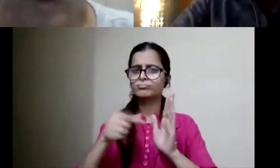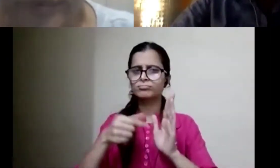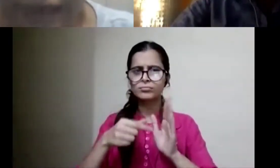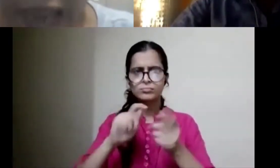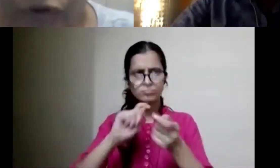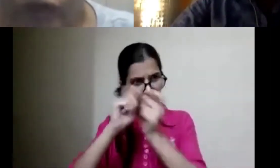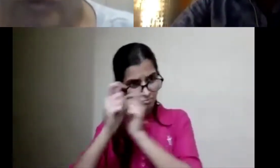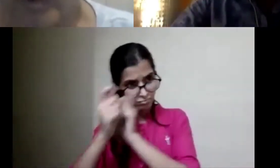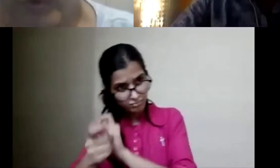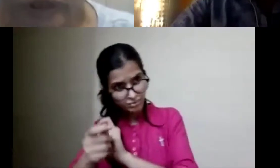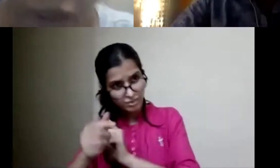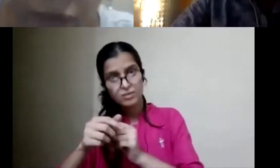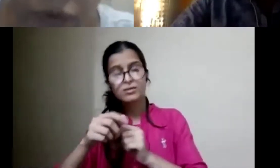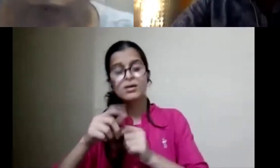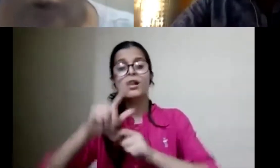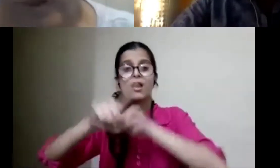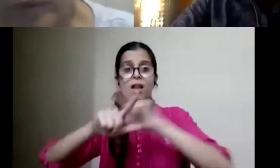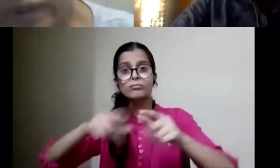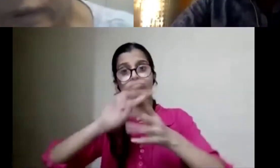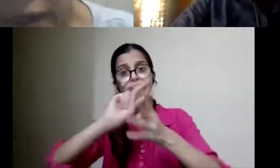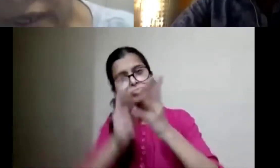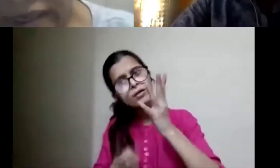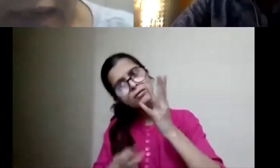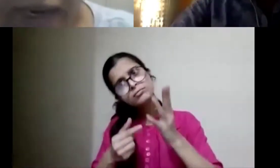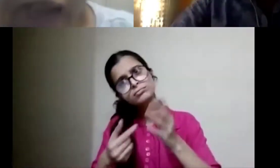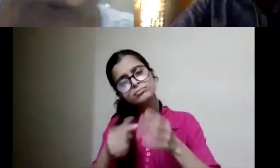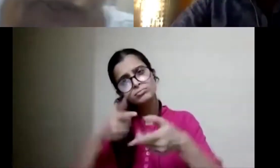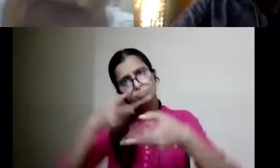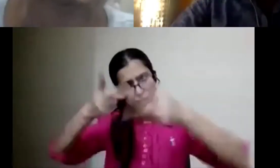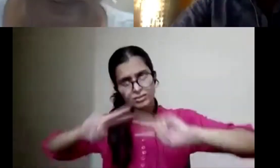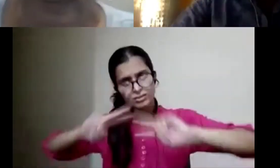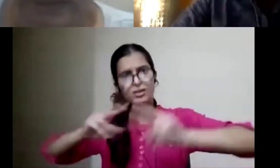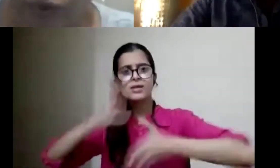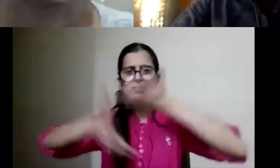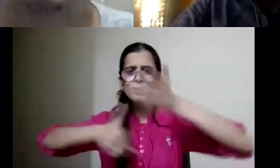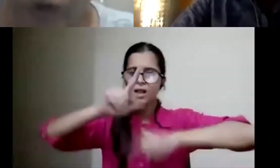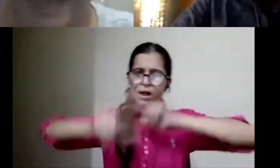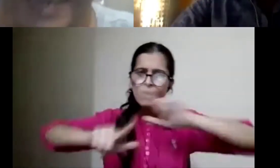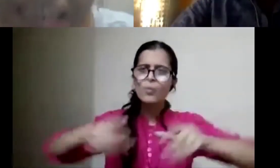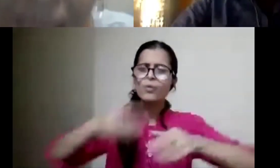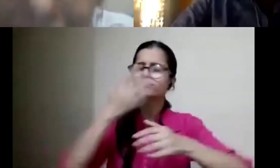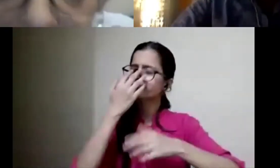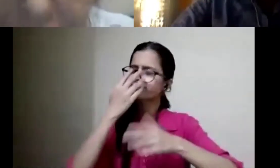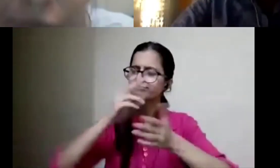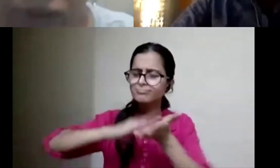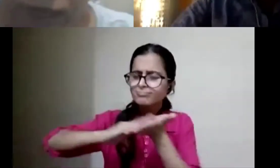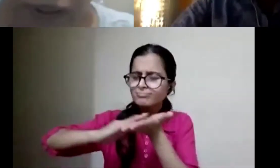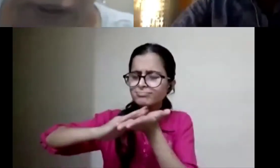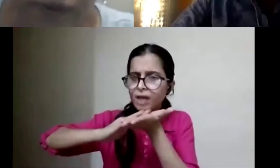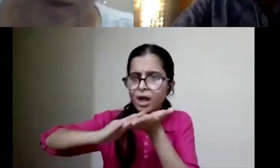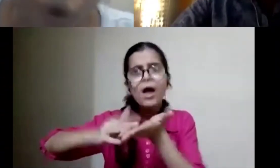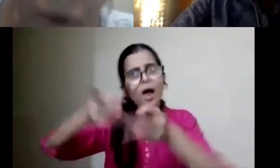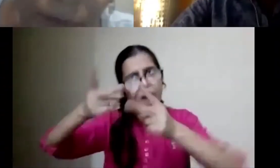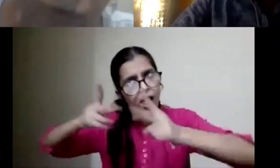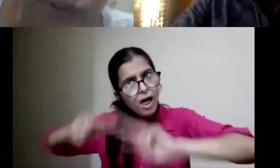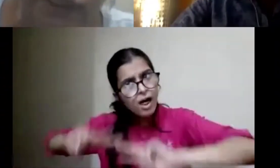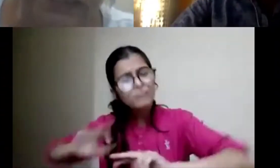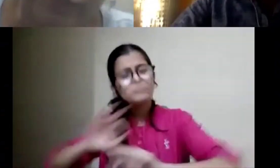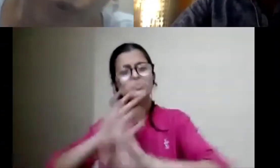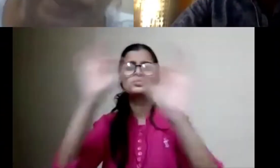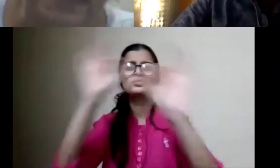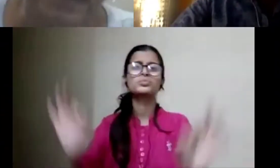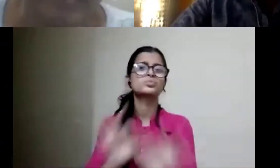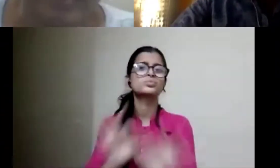into every language of the union and was brought out in sign language and braille and what have you. At least an effort was made. More importantly,